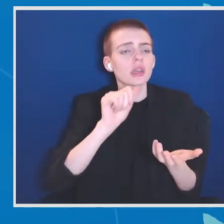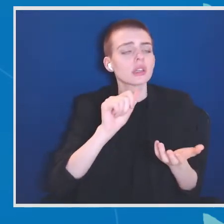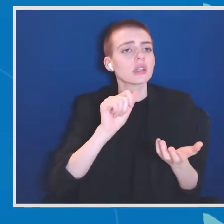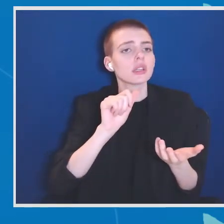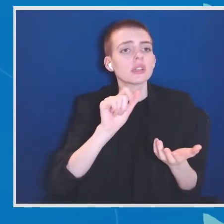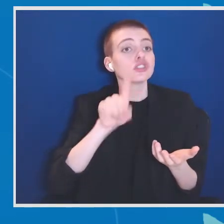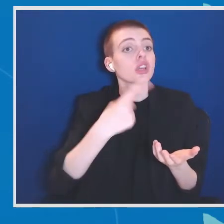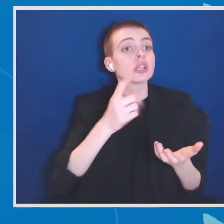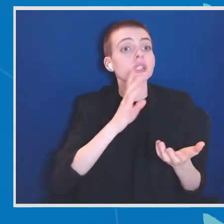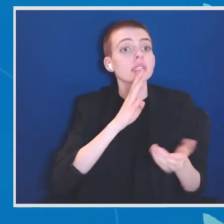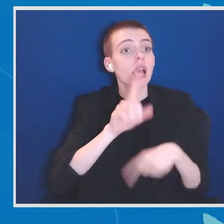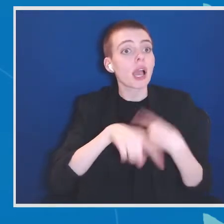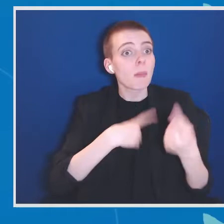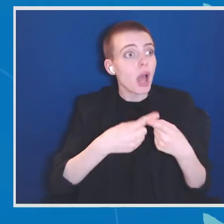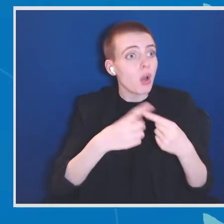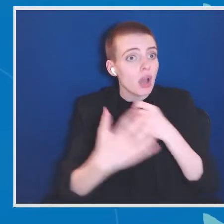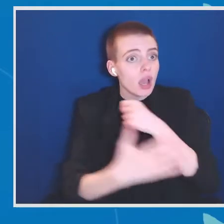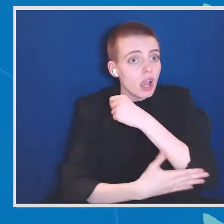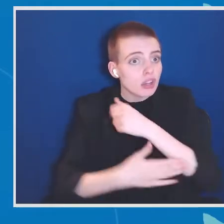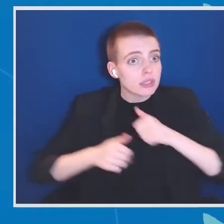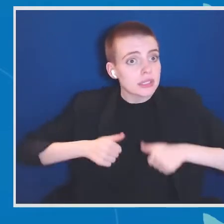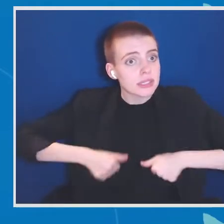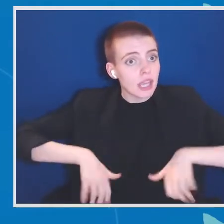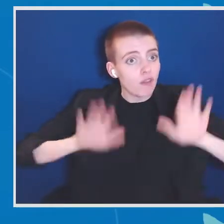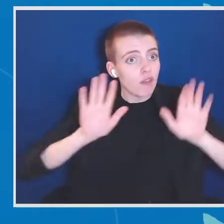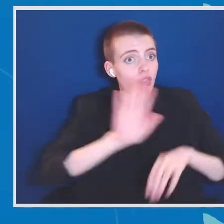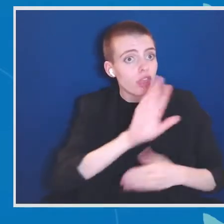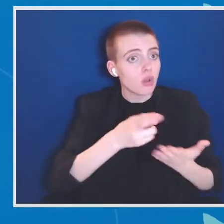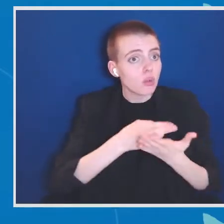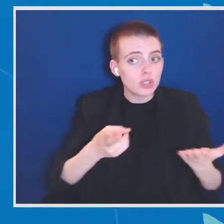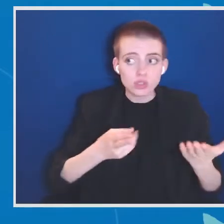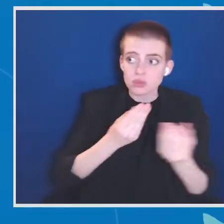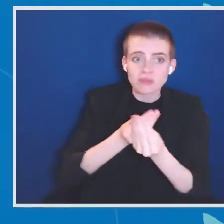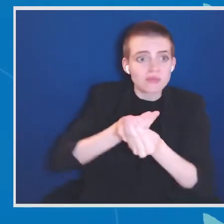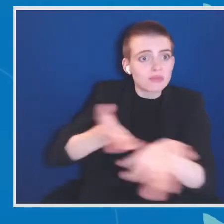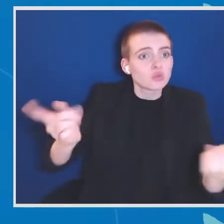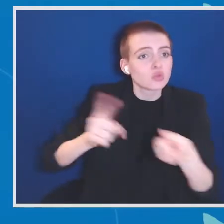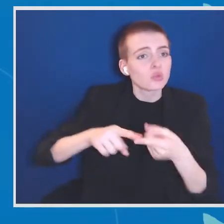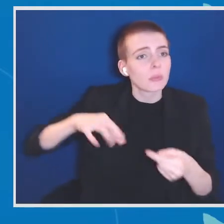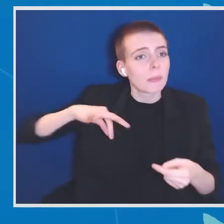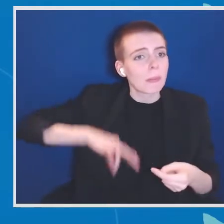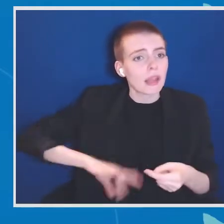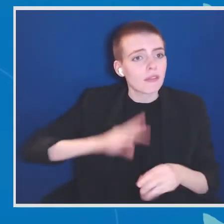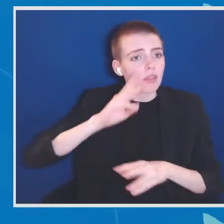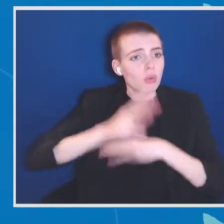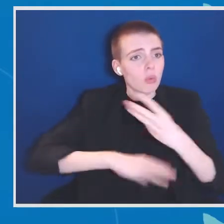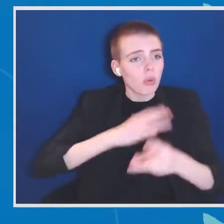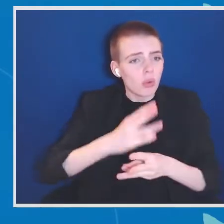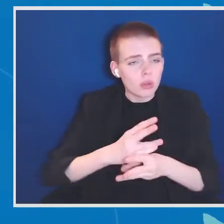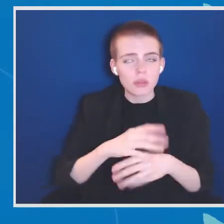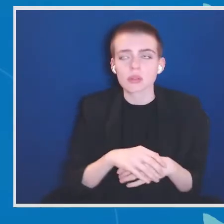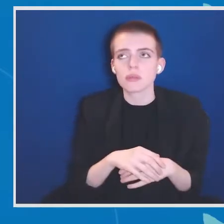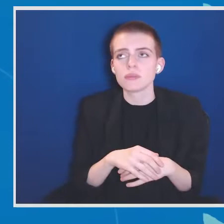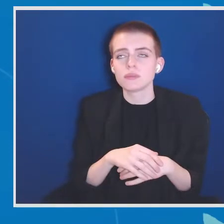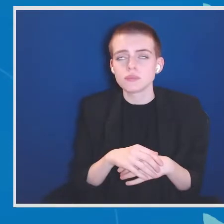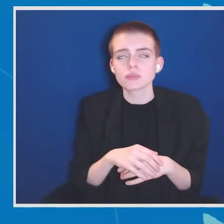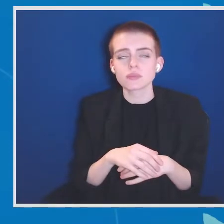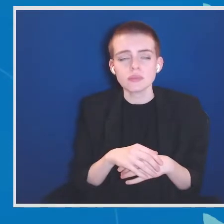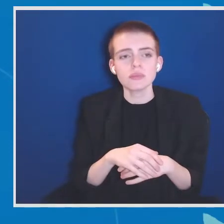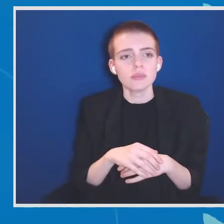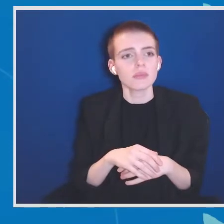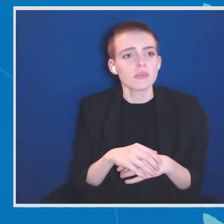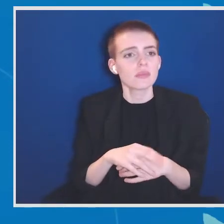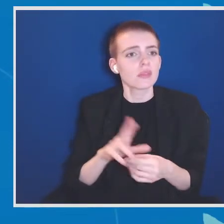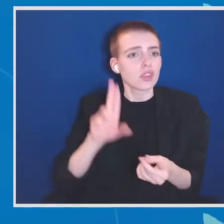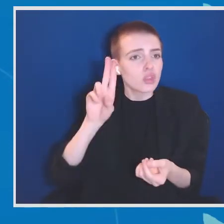their resources for the benefit of the world, and then the UN as a whole and the high seas, which